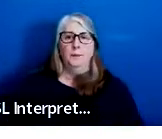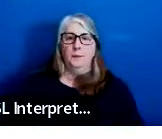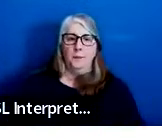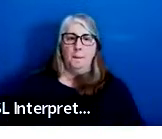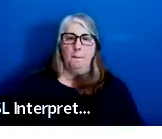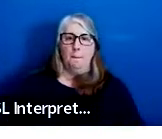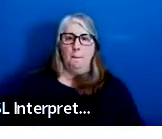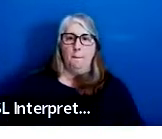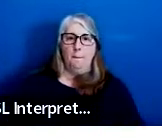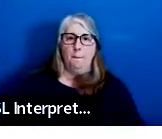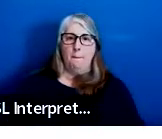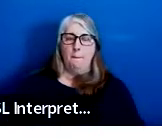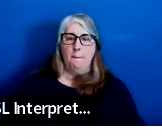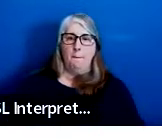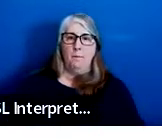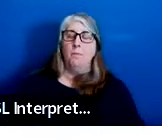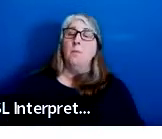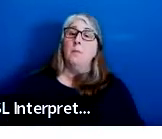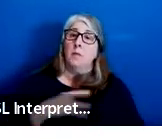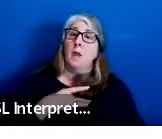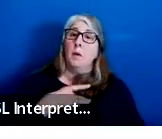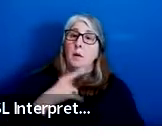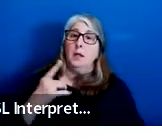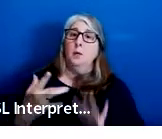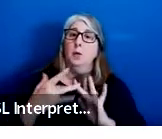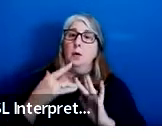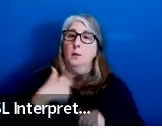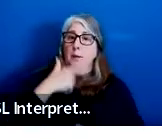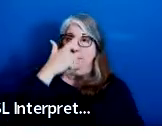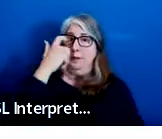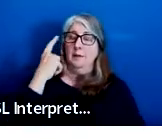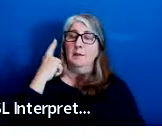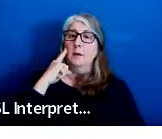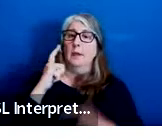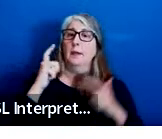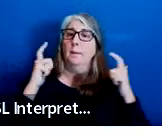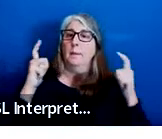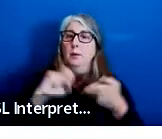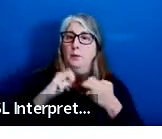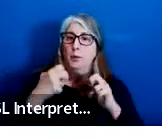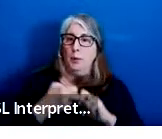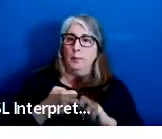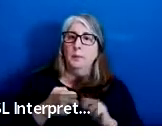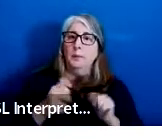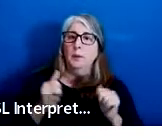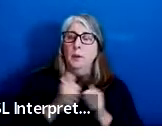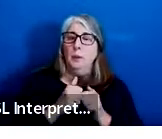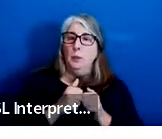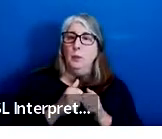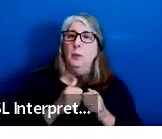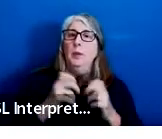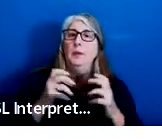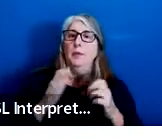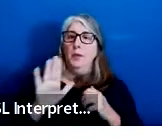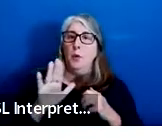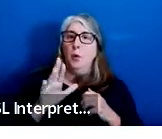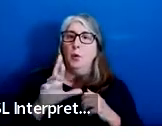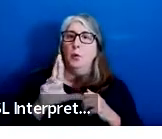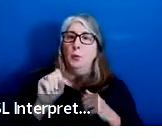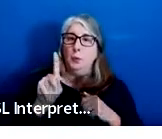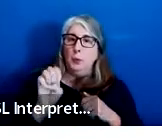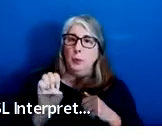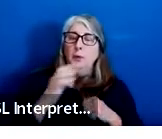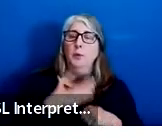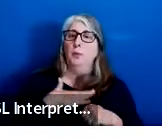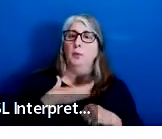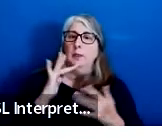Well, I would like to hear from you because that sounds like a larger problem with a hauler route. And so please